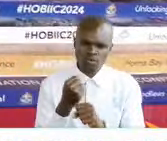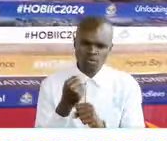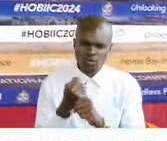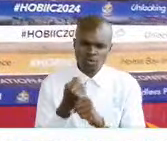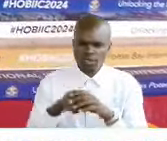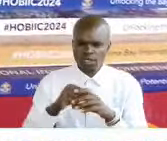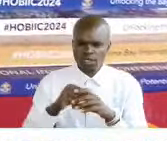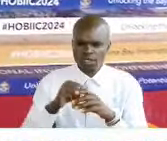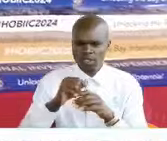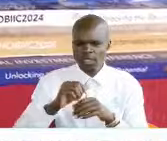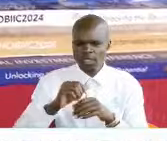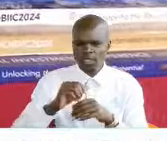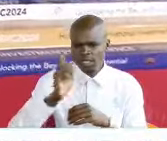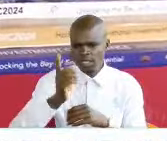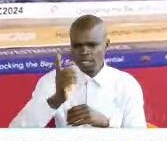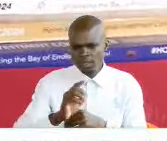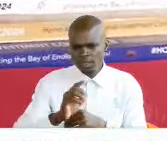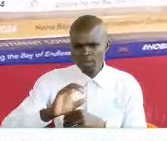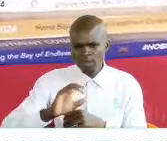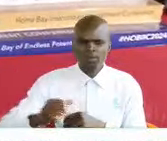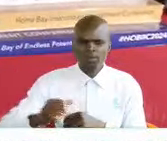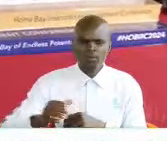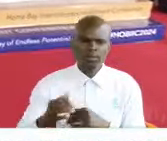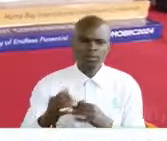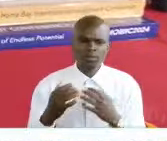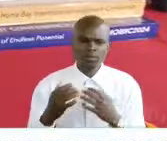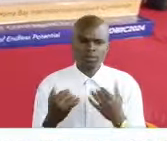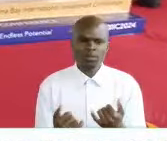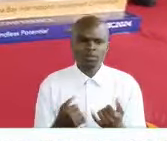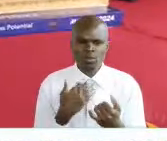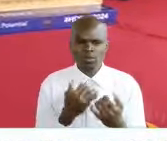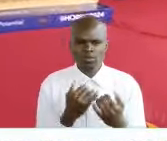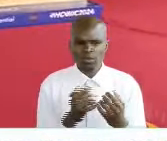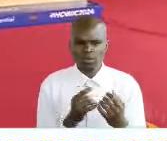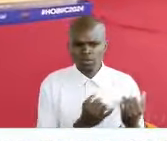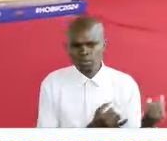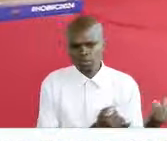Let me now invite my sister from Masakuru.